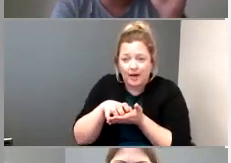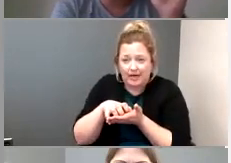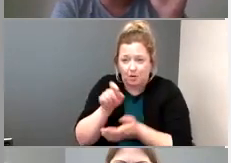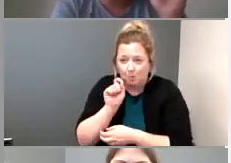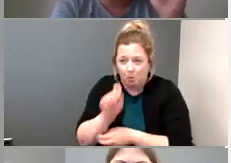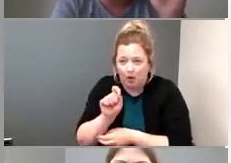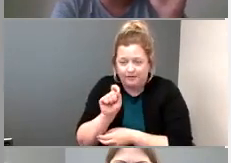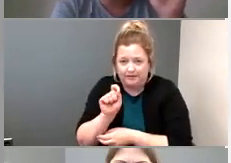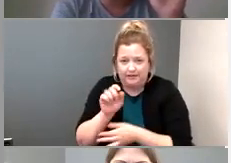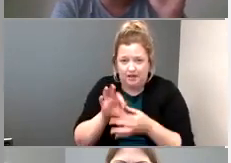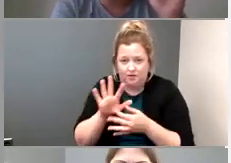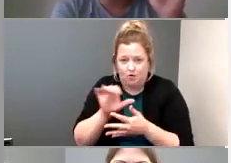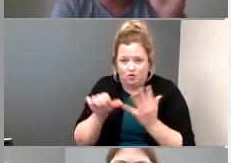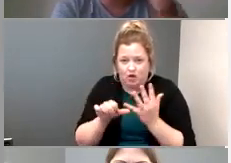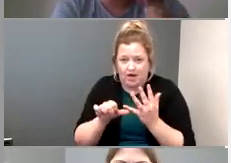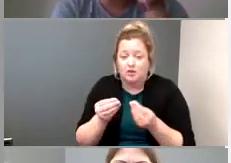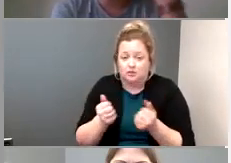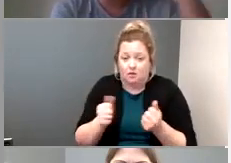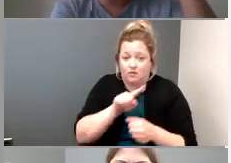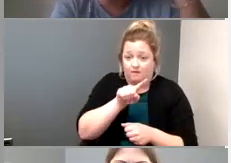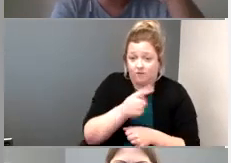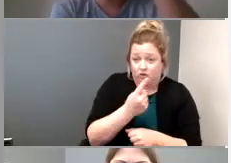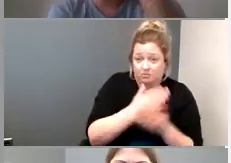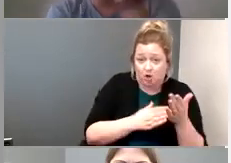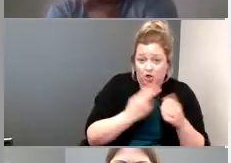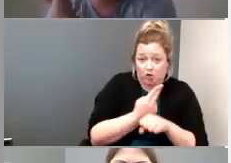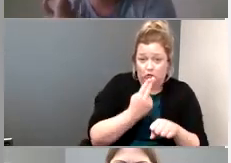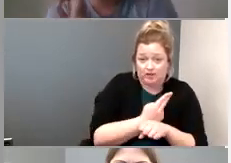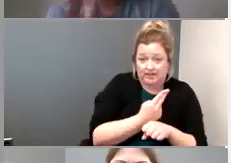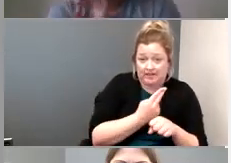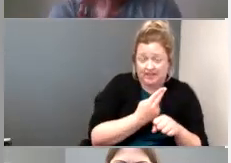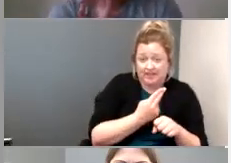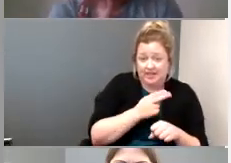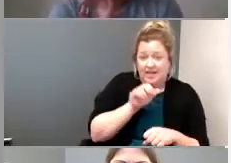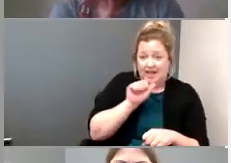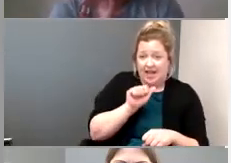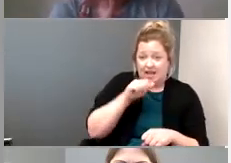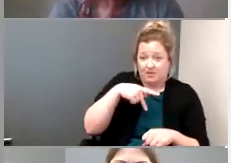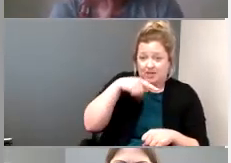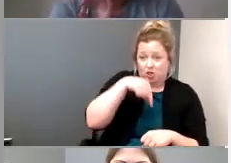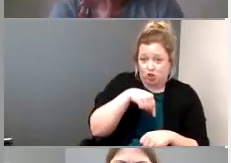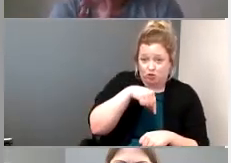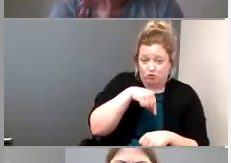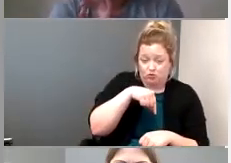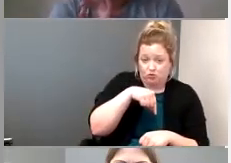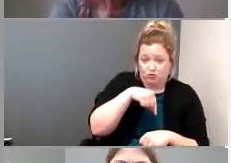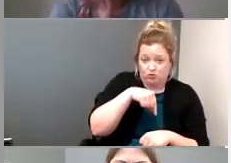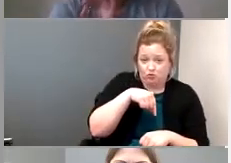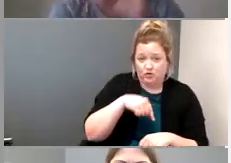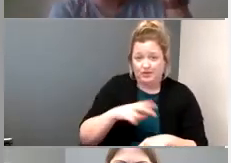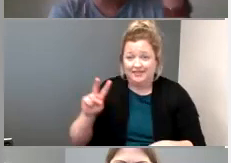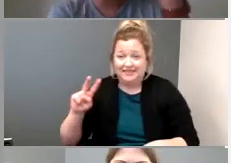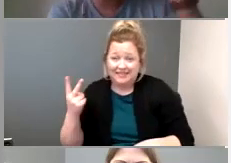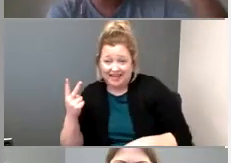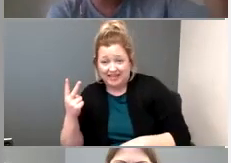the first half of your array using merge sort APQ, that is A start midpoint, sort the second half of your array, that is AQ